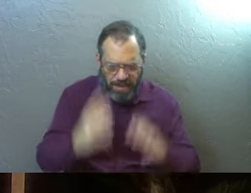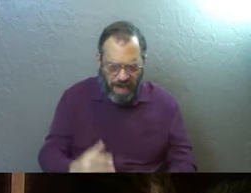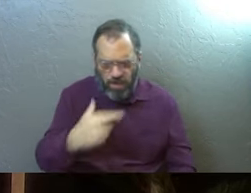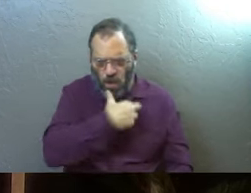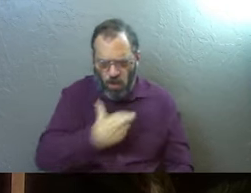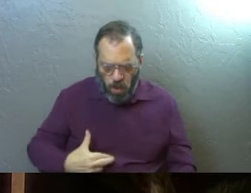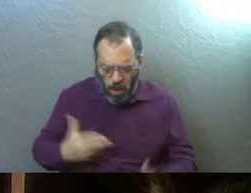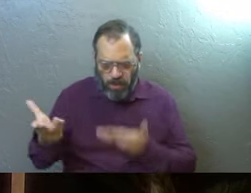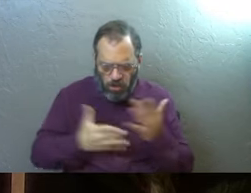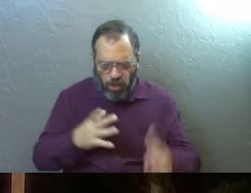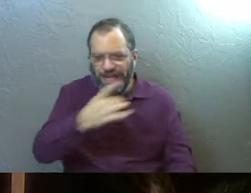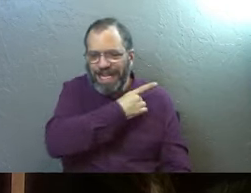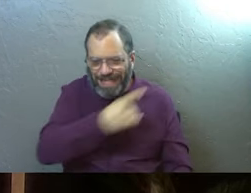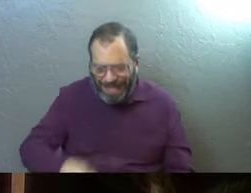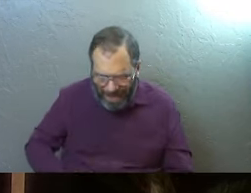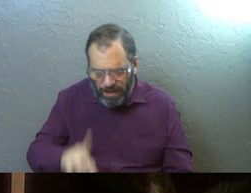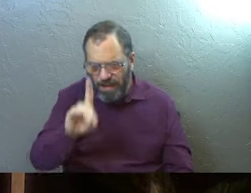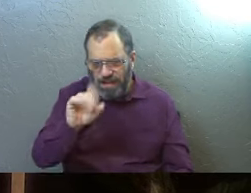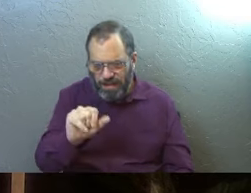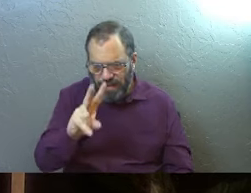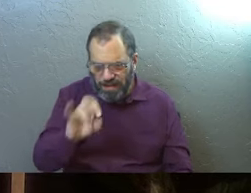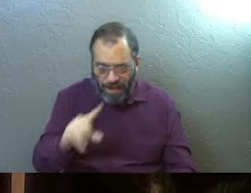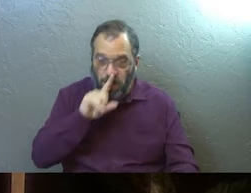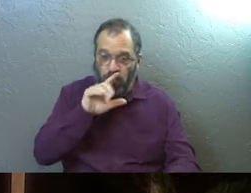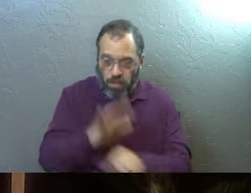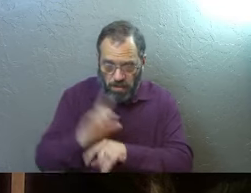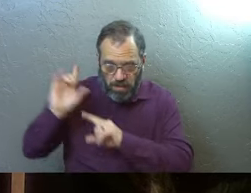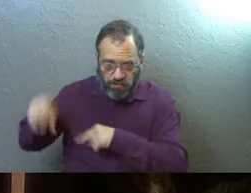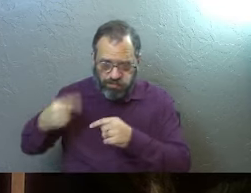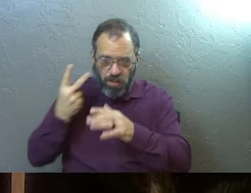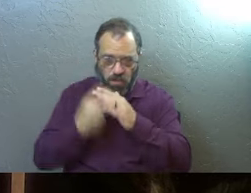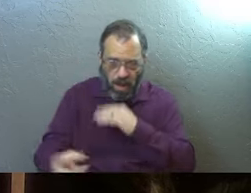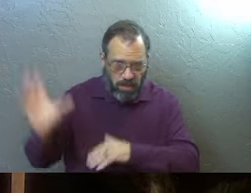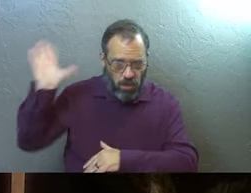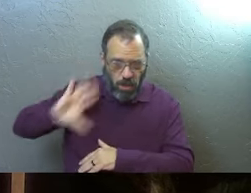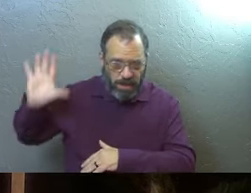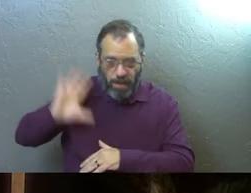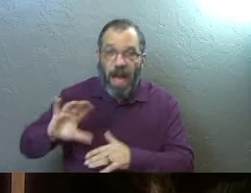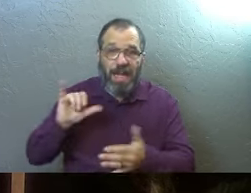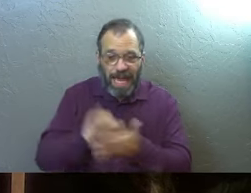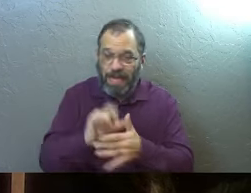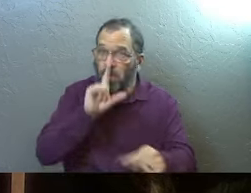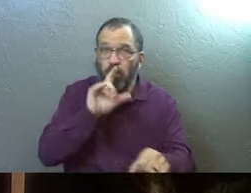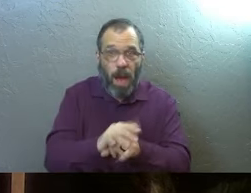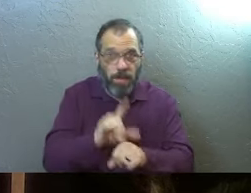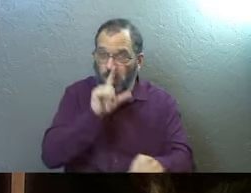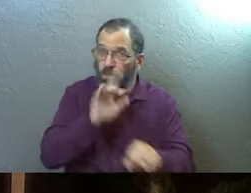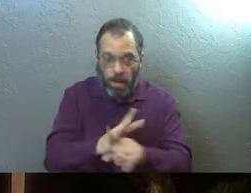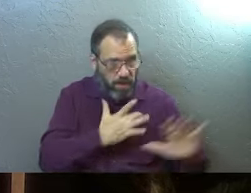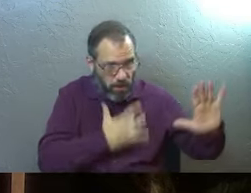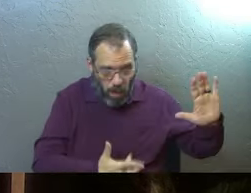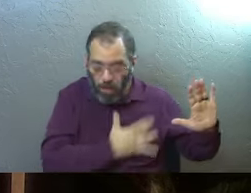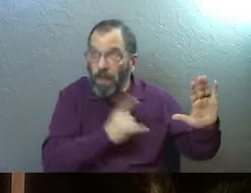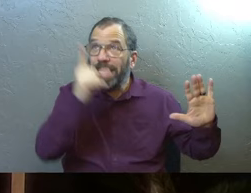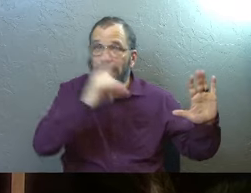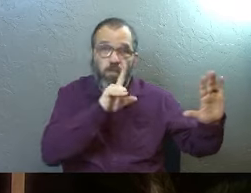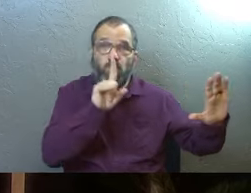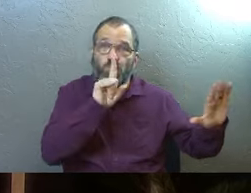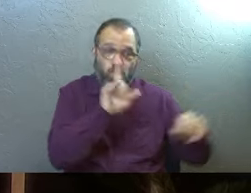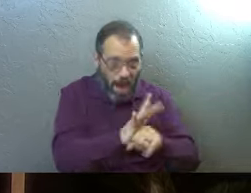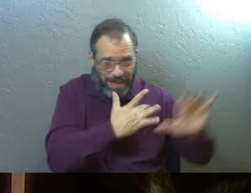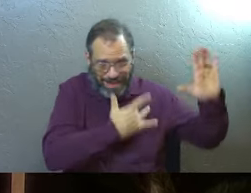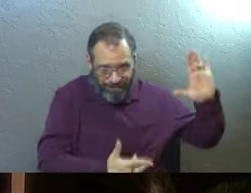royal line of his servant David, just as he promised through his holy prophets long ago. Just as he promised, just as he promised, just as he